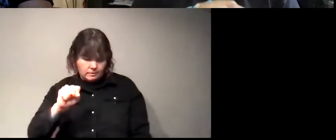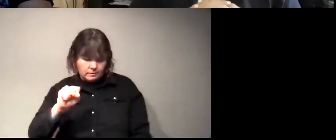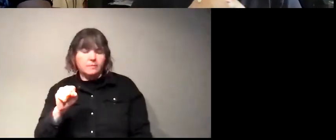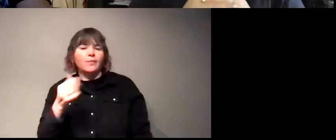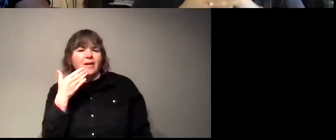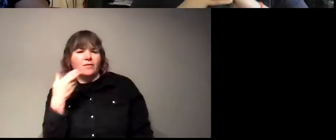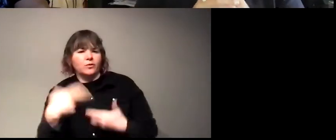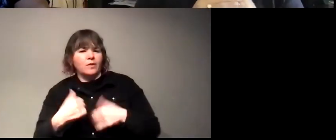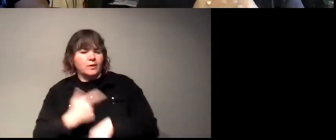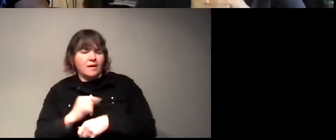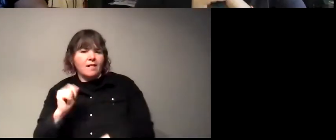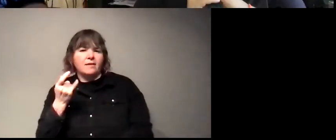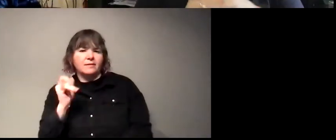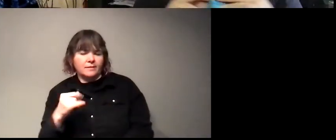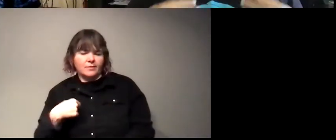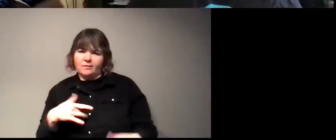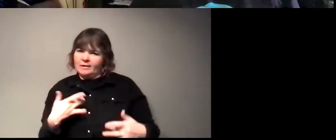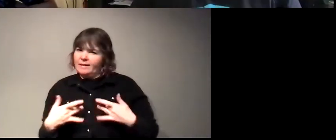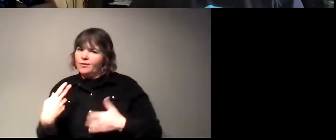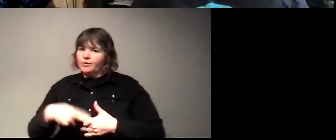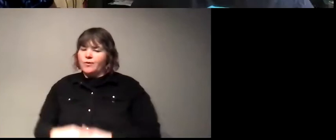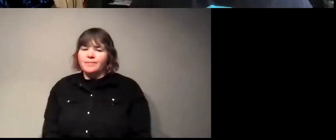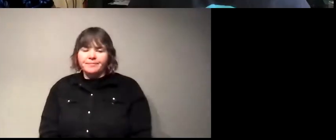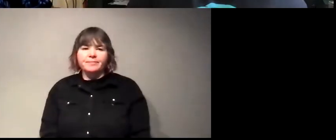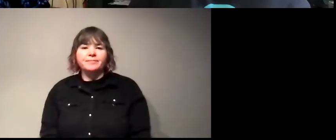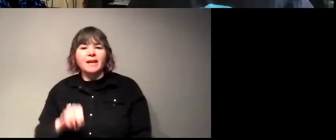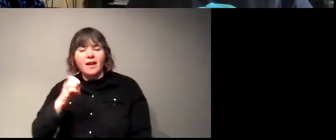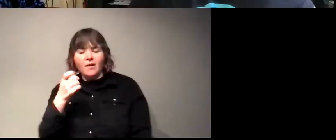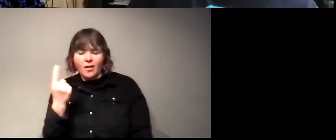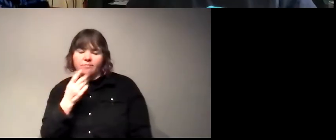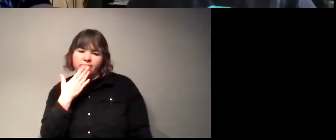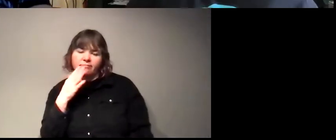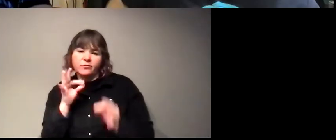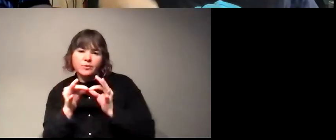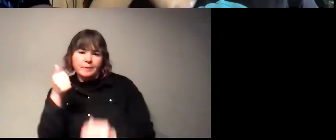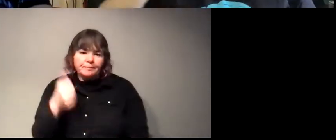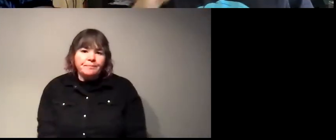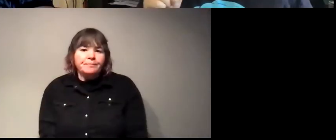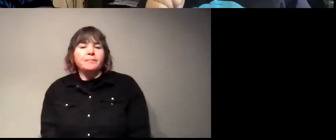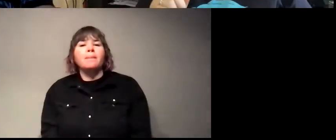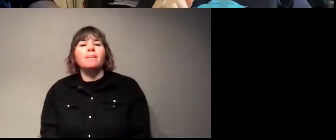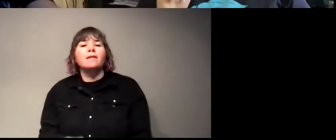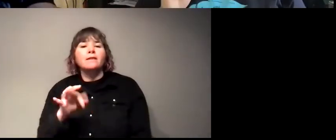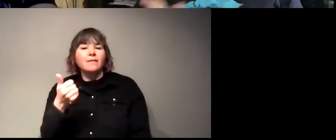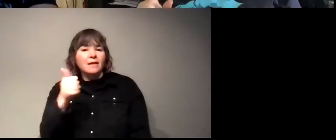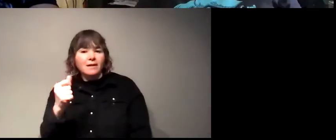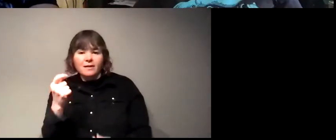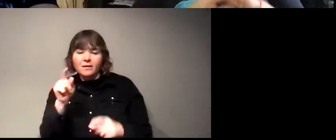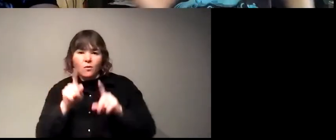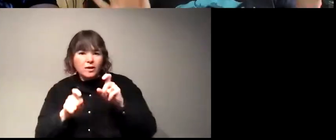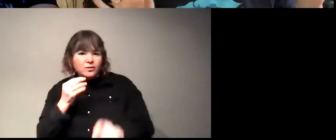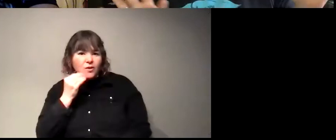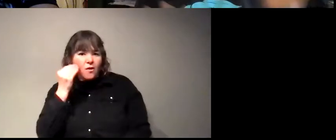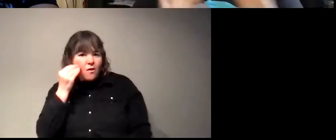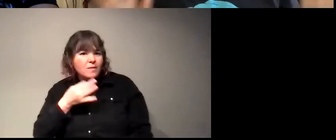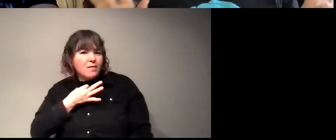us here today, Alexi. We're super excited to have you. And Erin, as always, thank you for signing for us. If you have any questions at home,